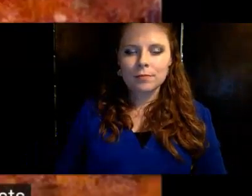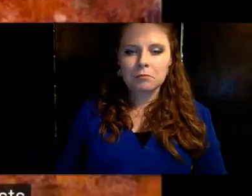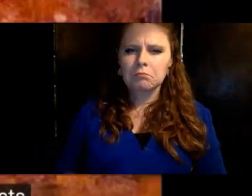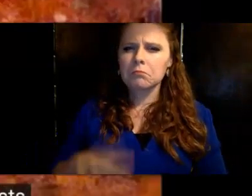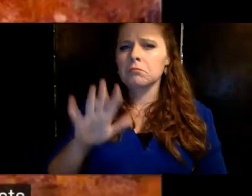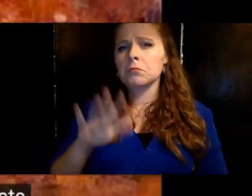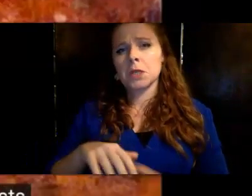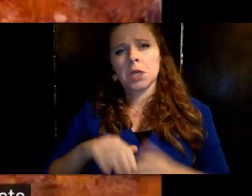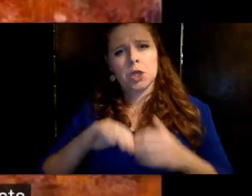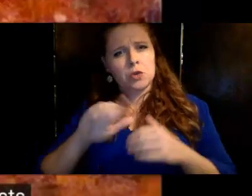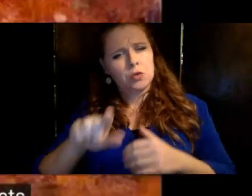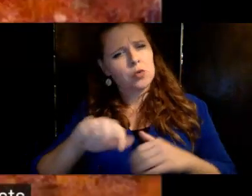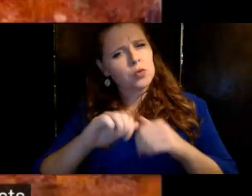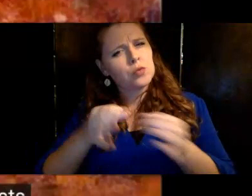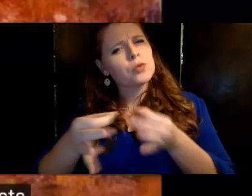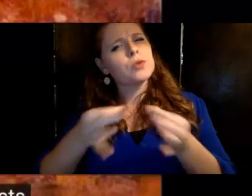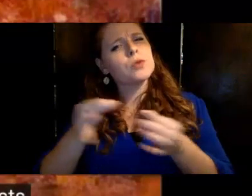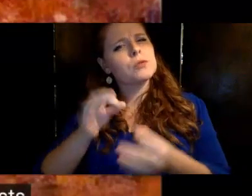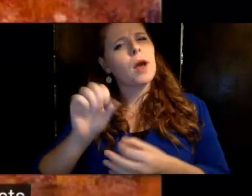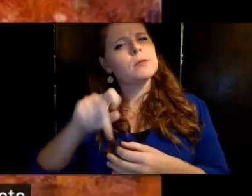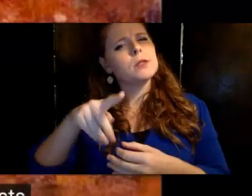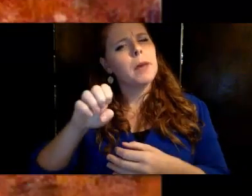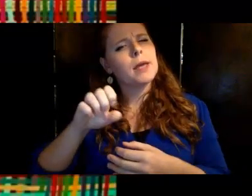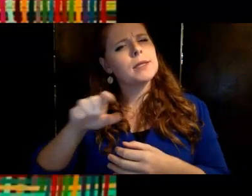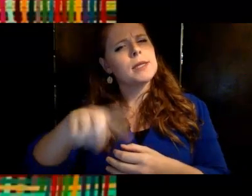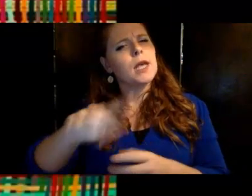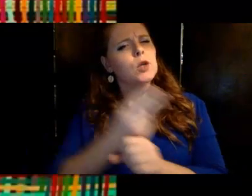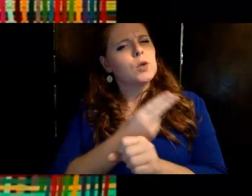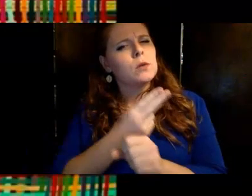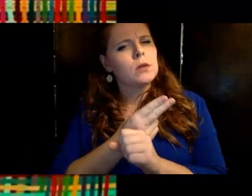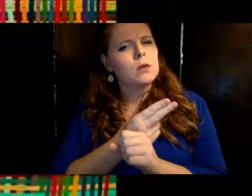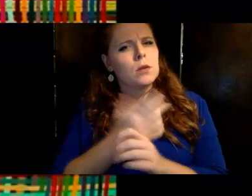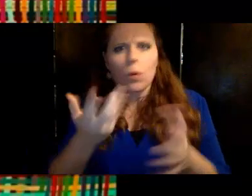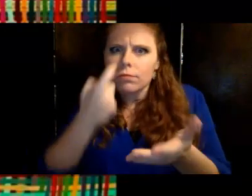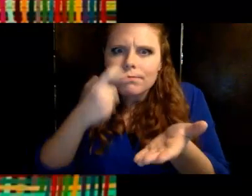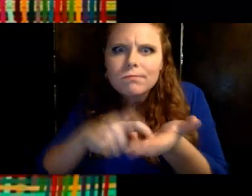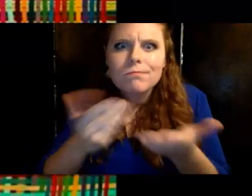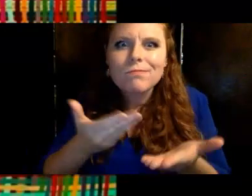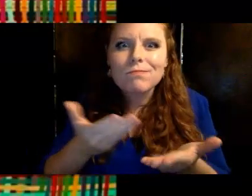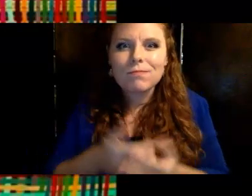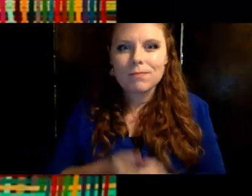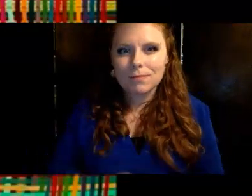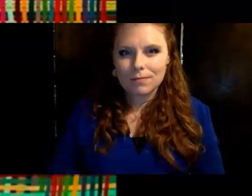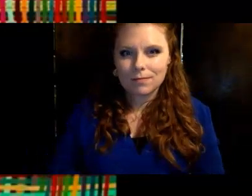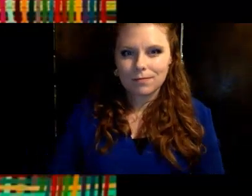How would you describe the way artists approach space in these works? What qualities do you see?